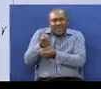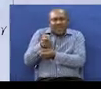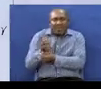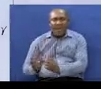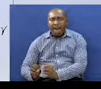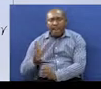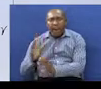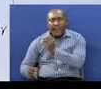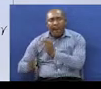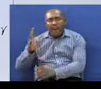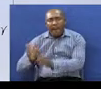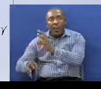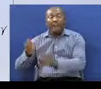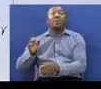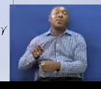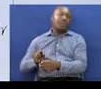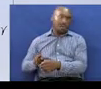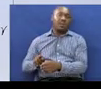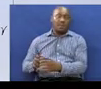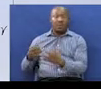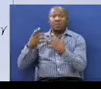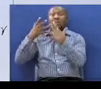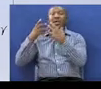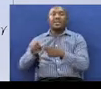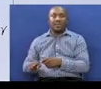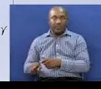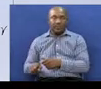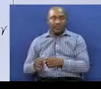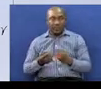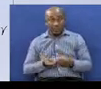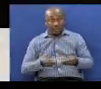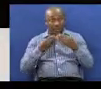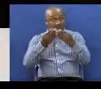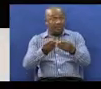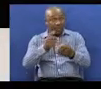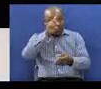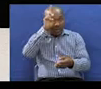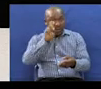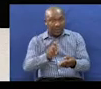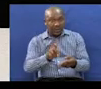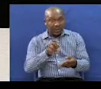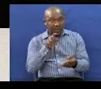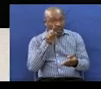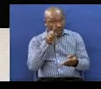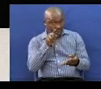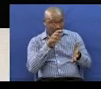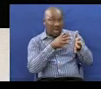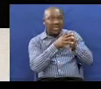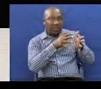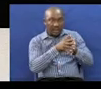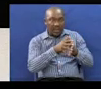amount. That is the meaning of the word is slightly soluble in water. So you'll be given a question that